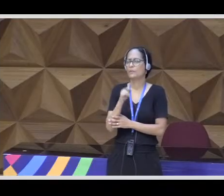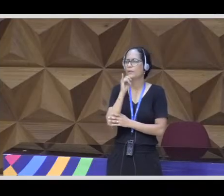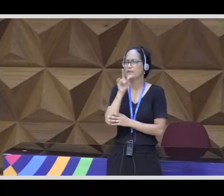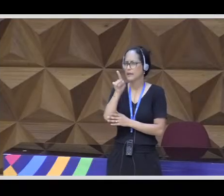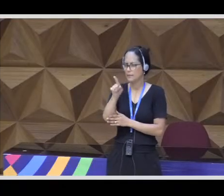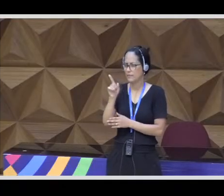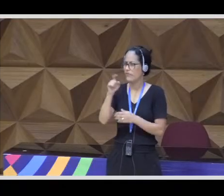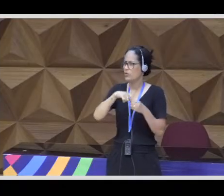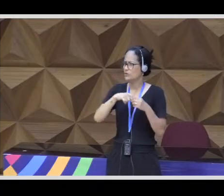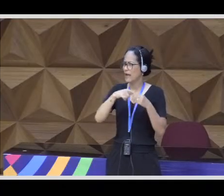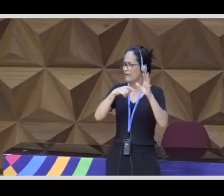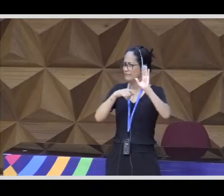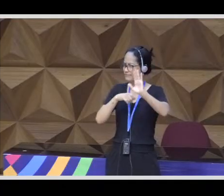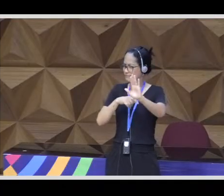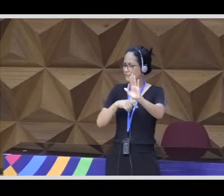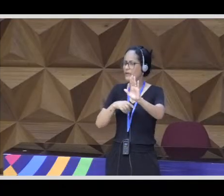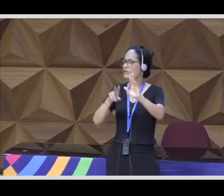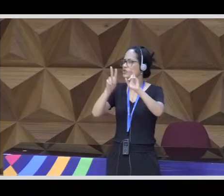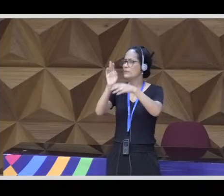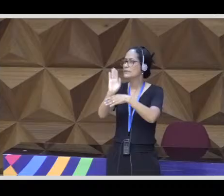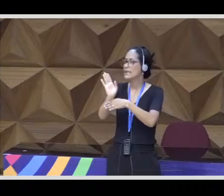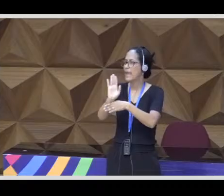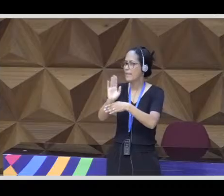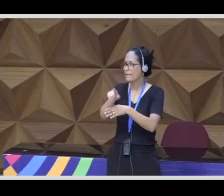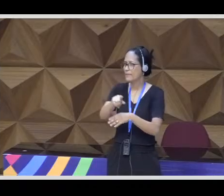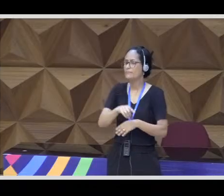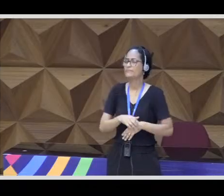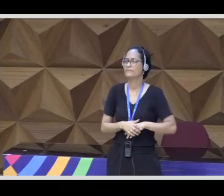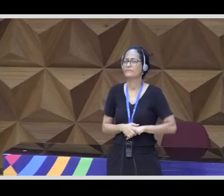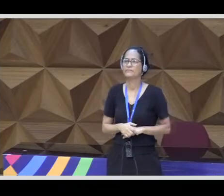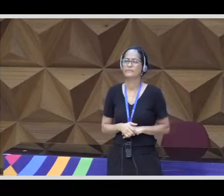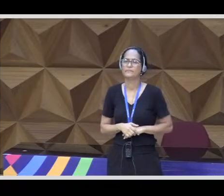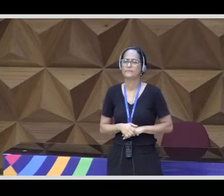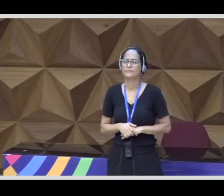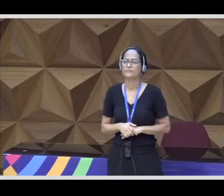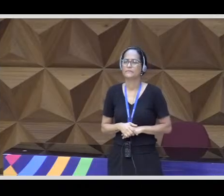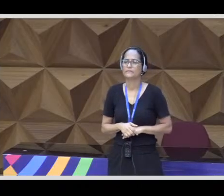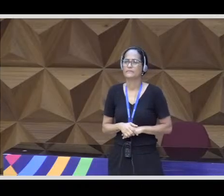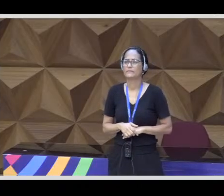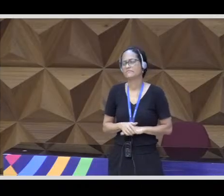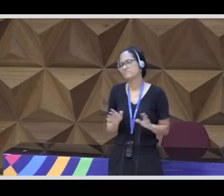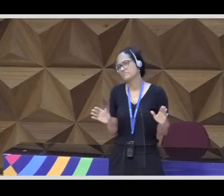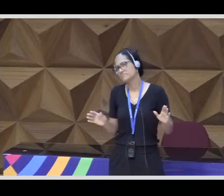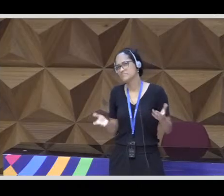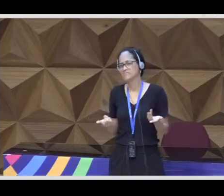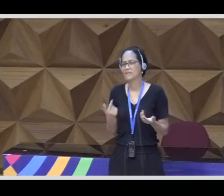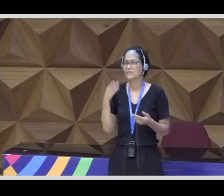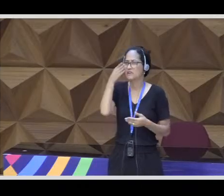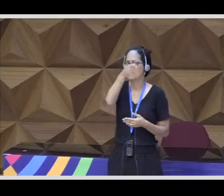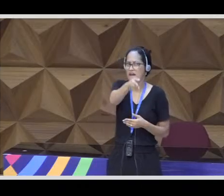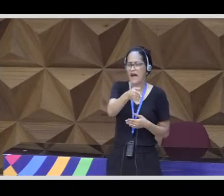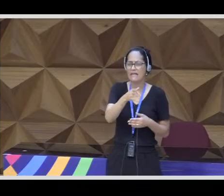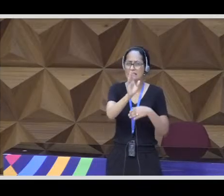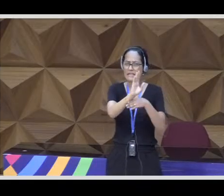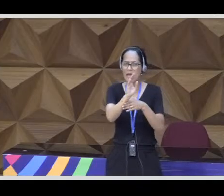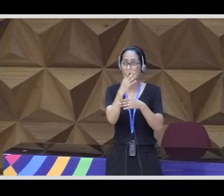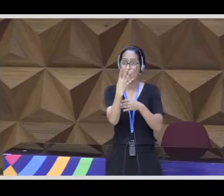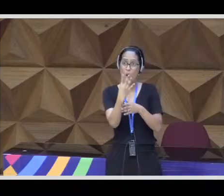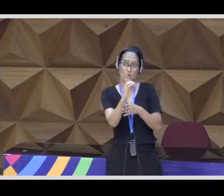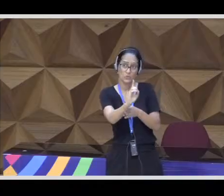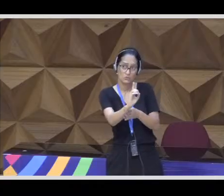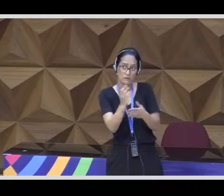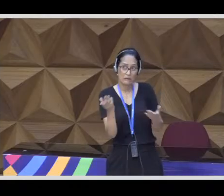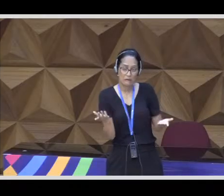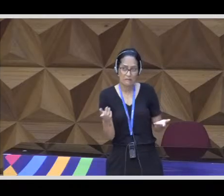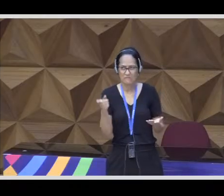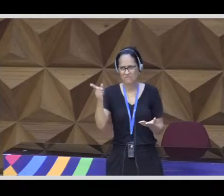to what they're called in Netherlands, but in the UK it's 4D cinema, where the chairs move and they have vibration actuators,